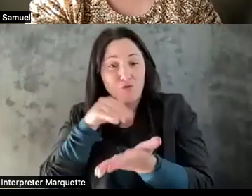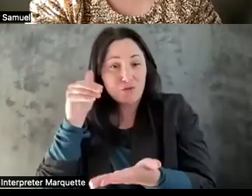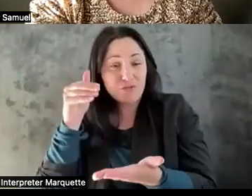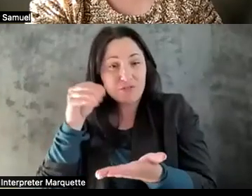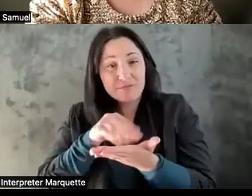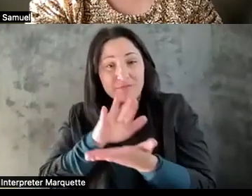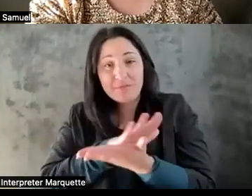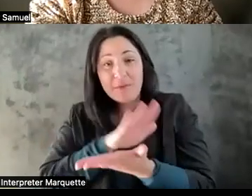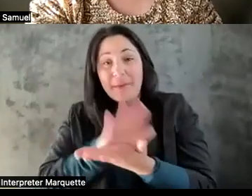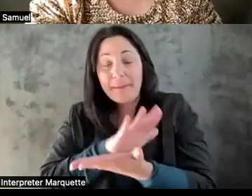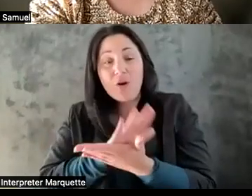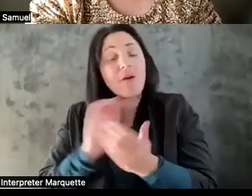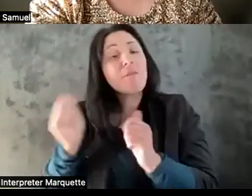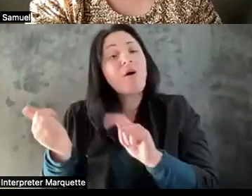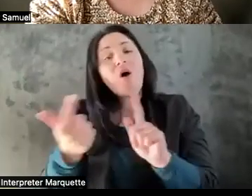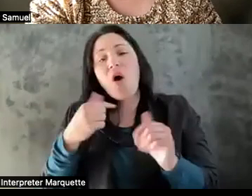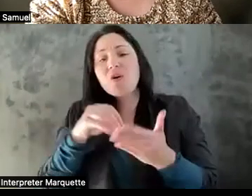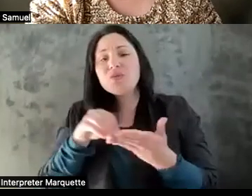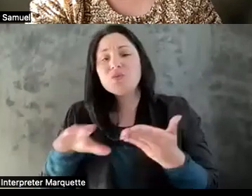you know, all the students' success,